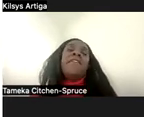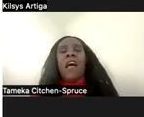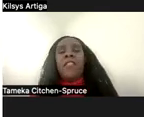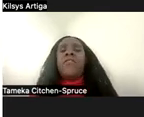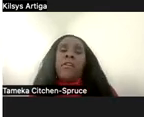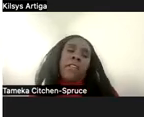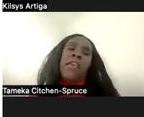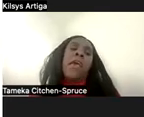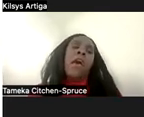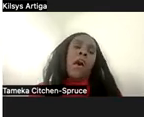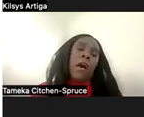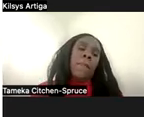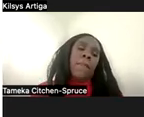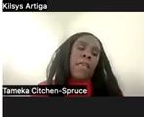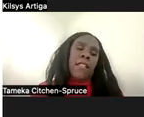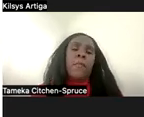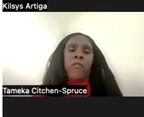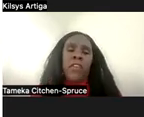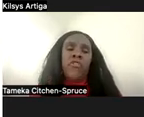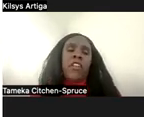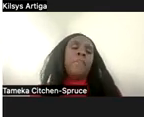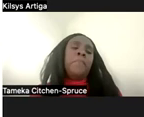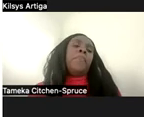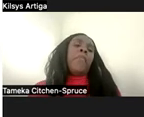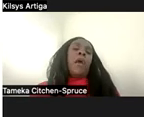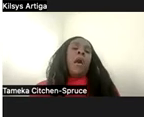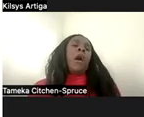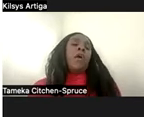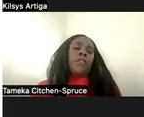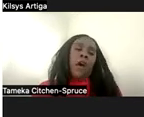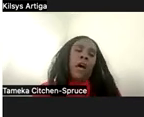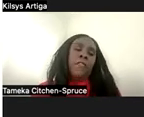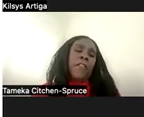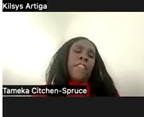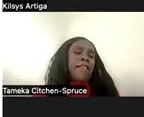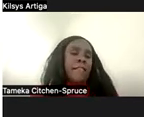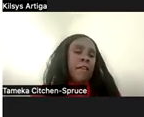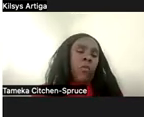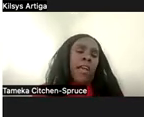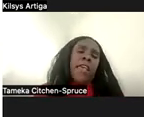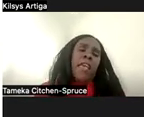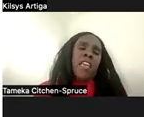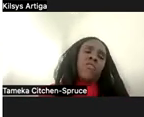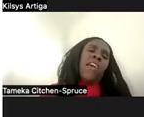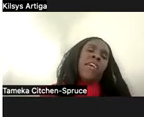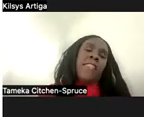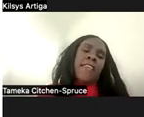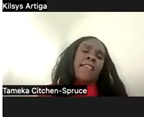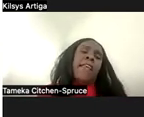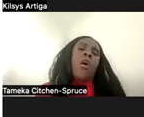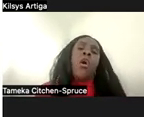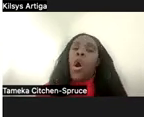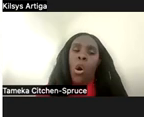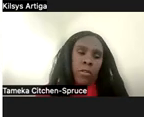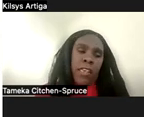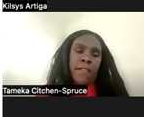movement solidarity and liberation. The next one is